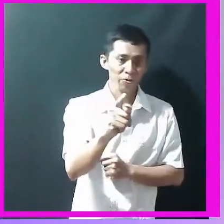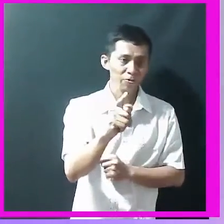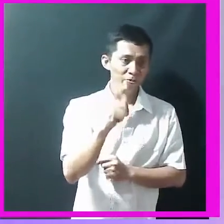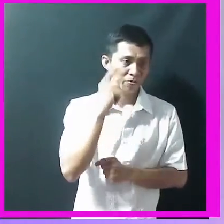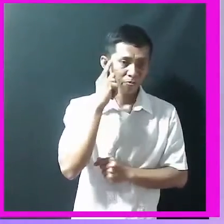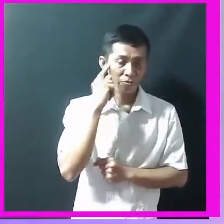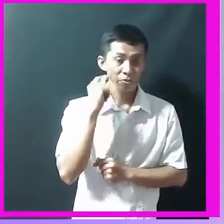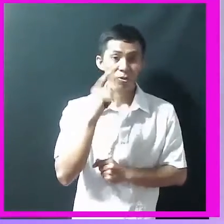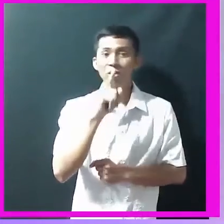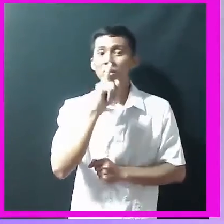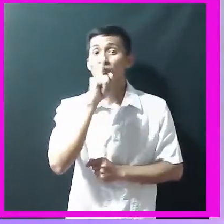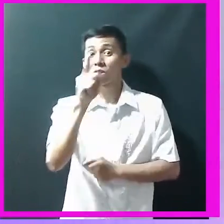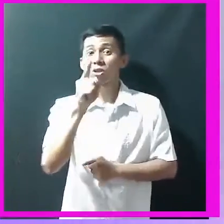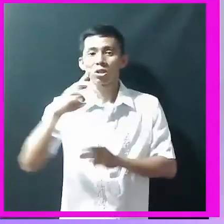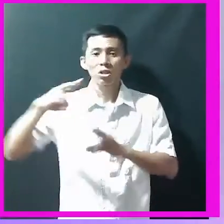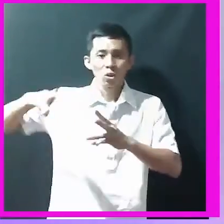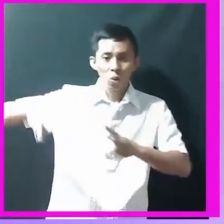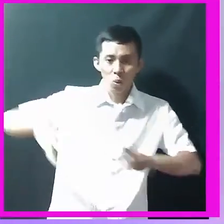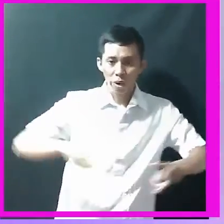Truth is the way to heaven.